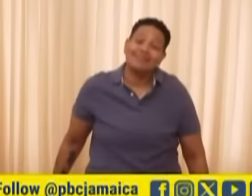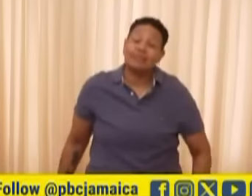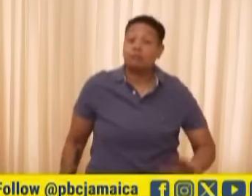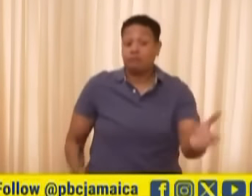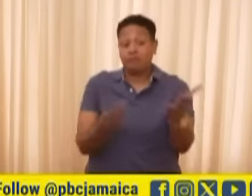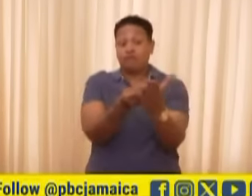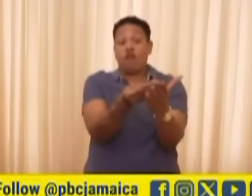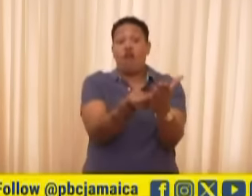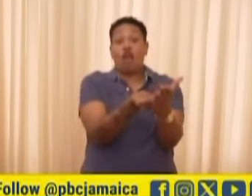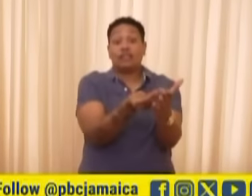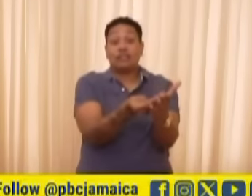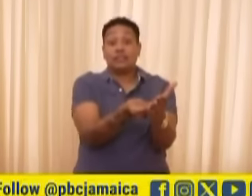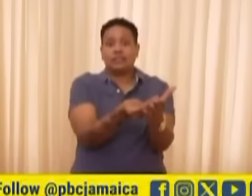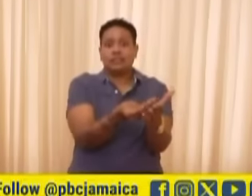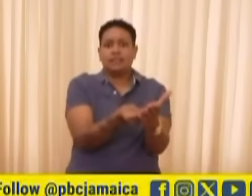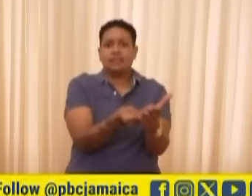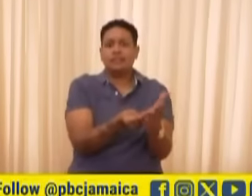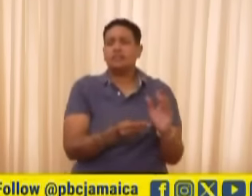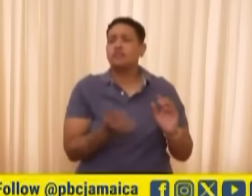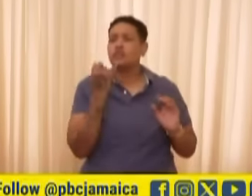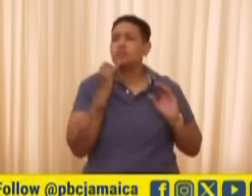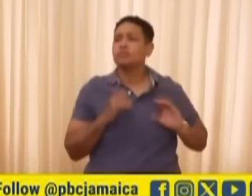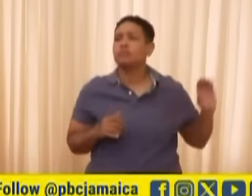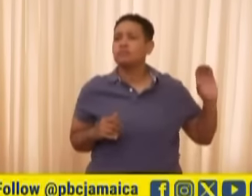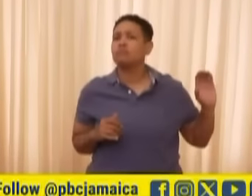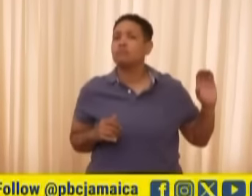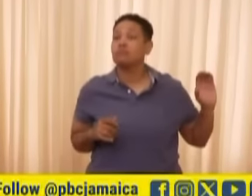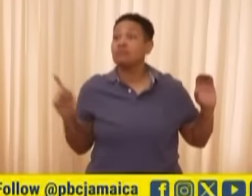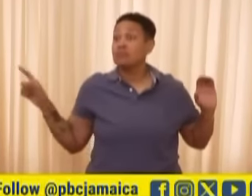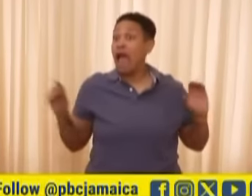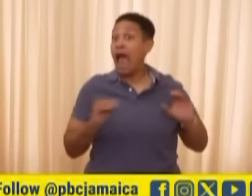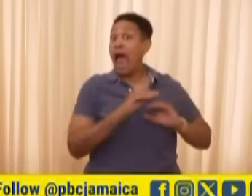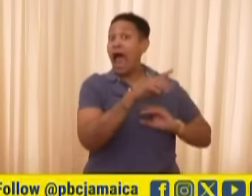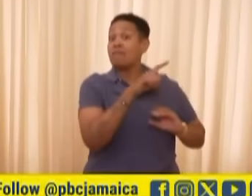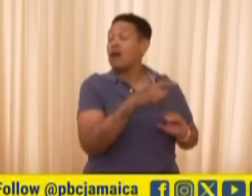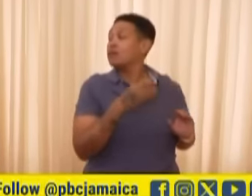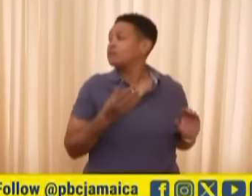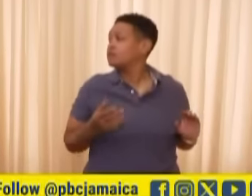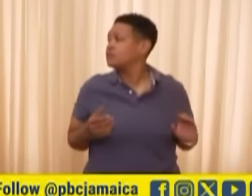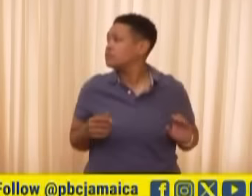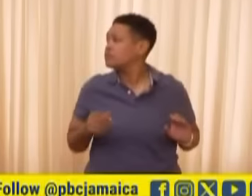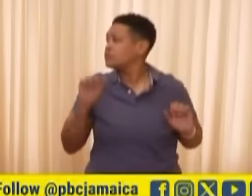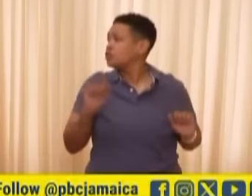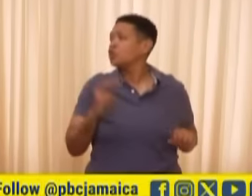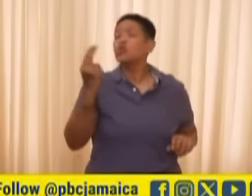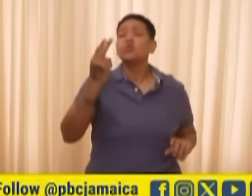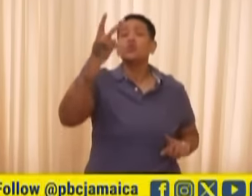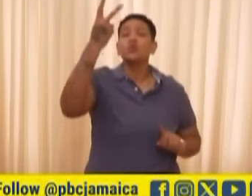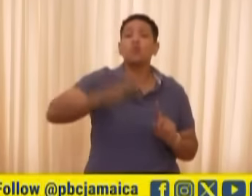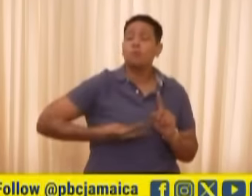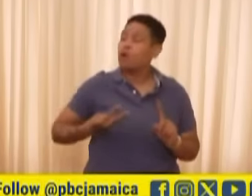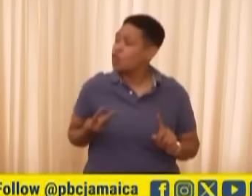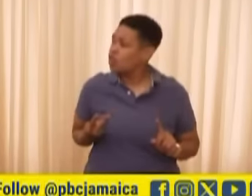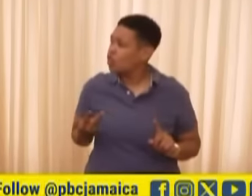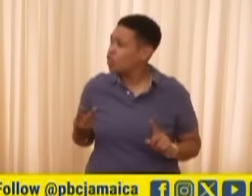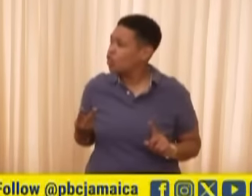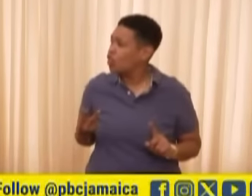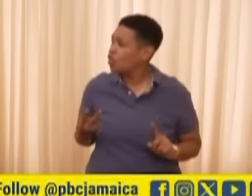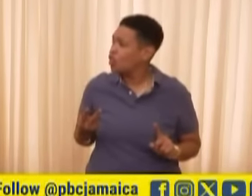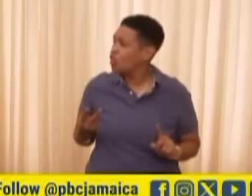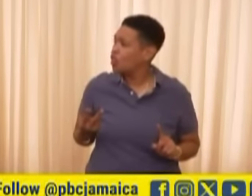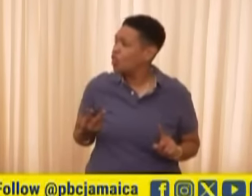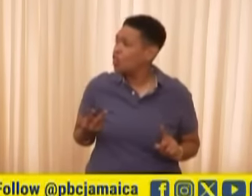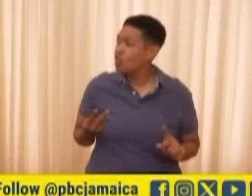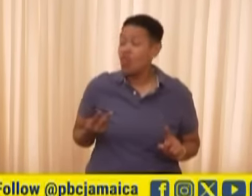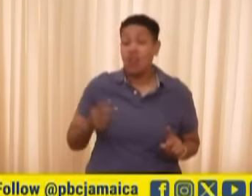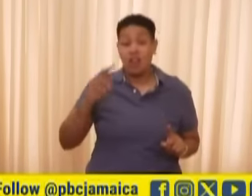Funds have been earmarked. They were advised that they could use 2 months of the